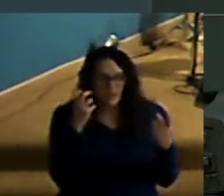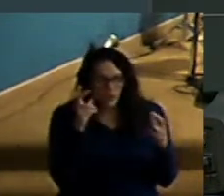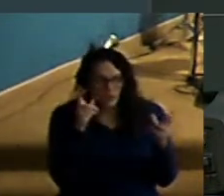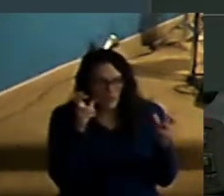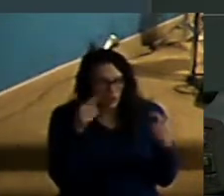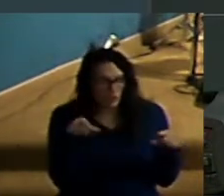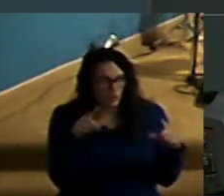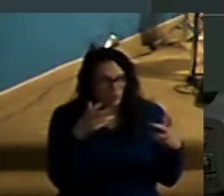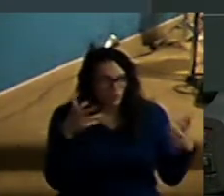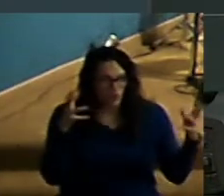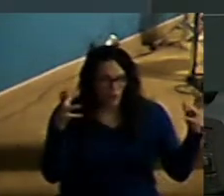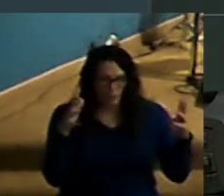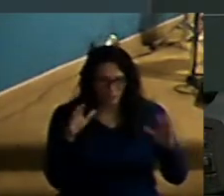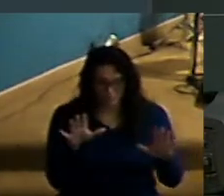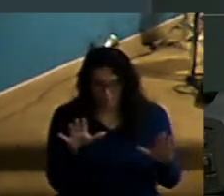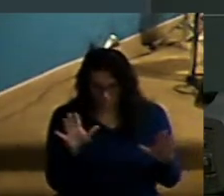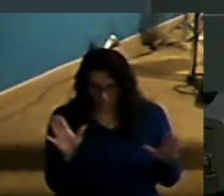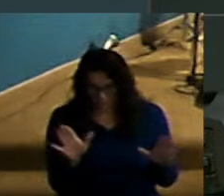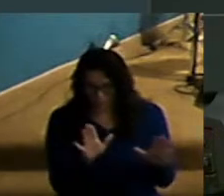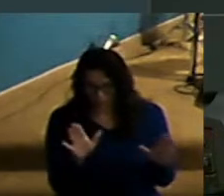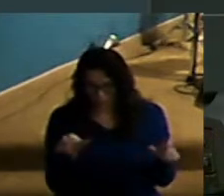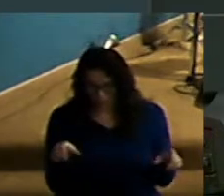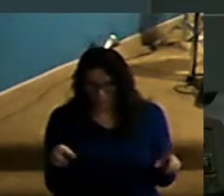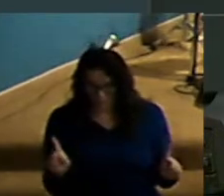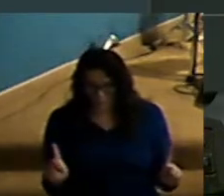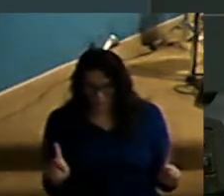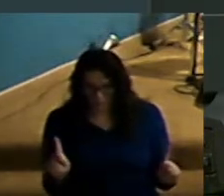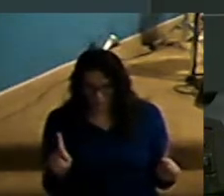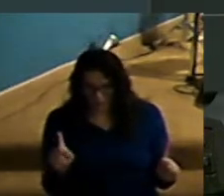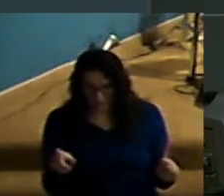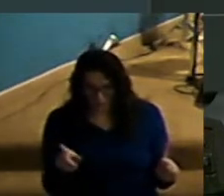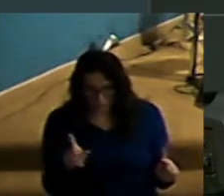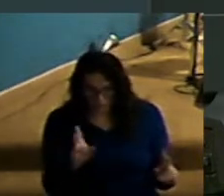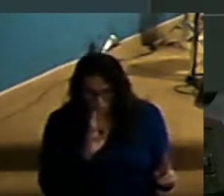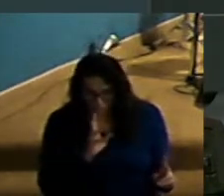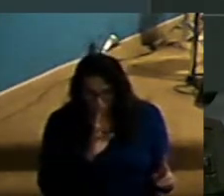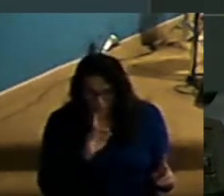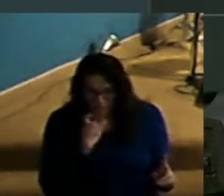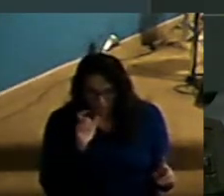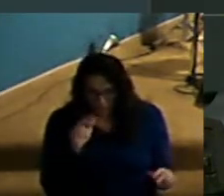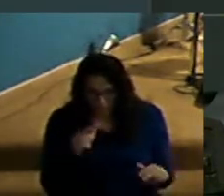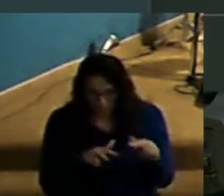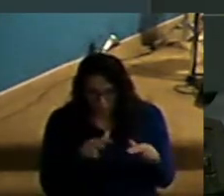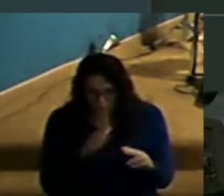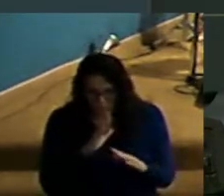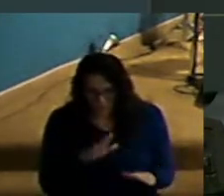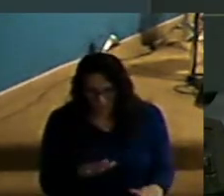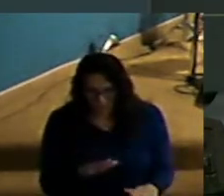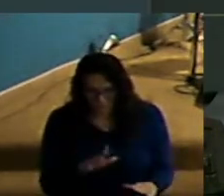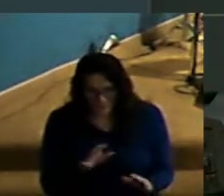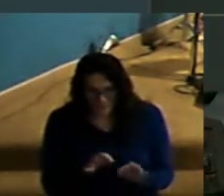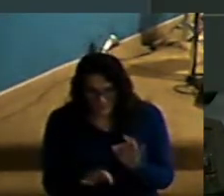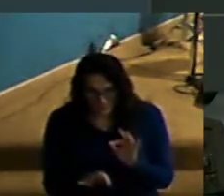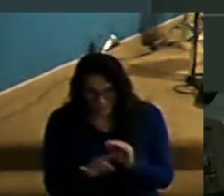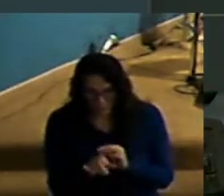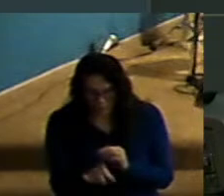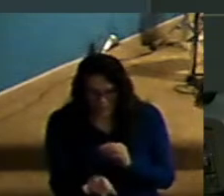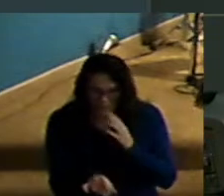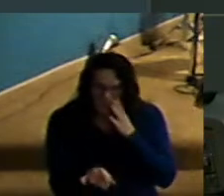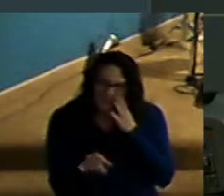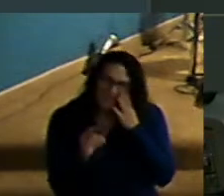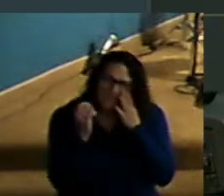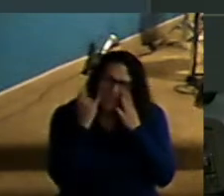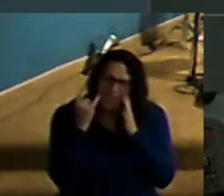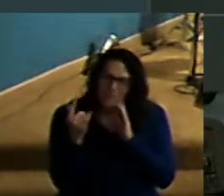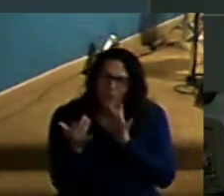And so this is your cue to, I need people to talk. I don't want the awkward silence. It's a very simple question. And for